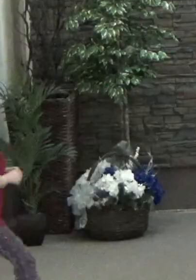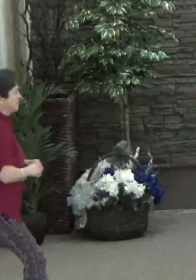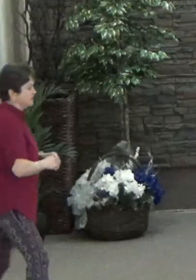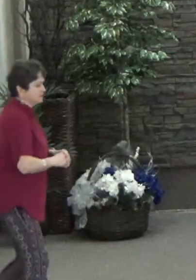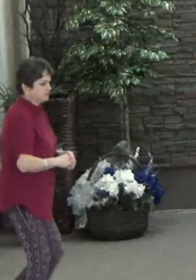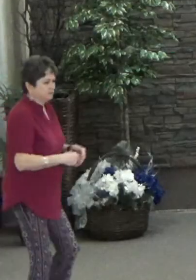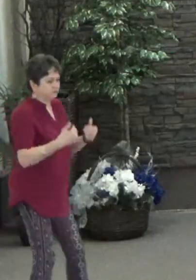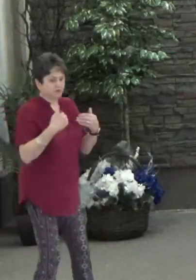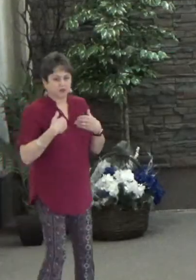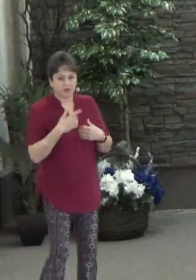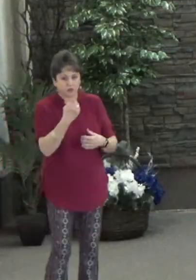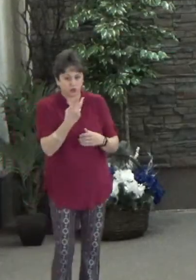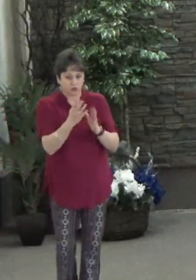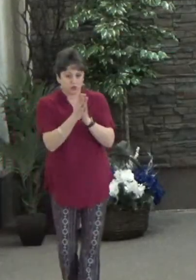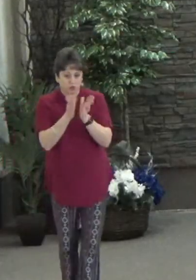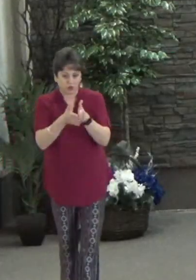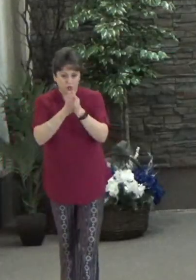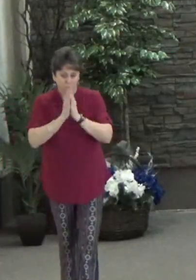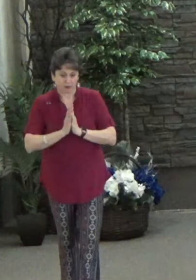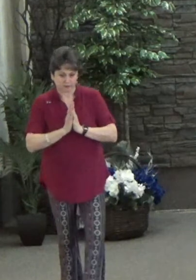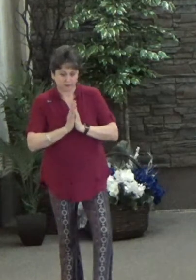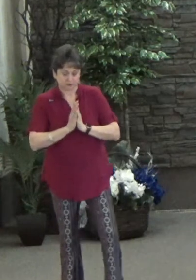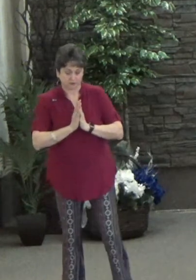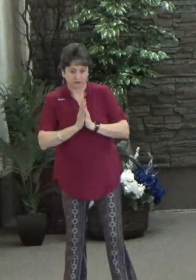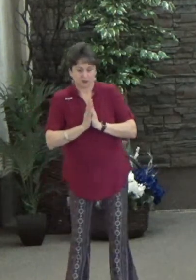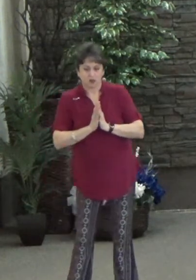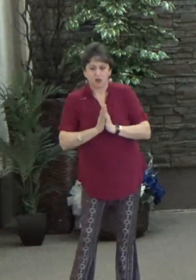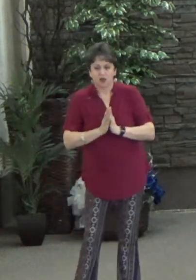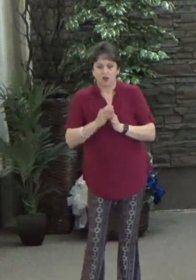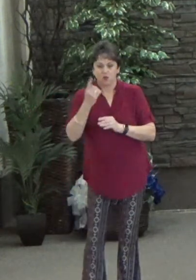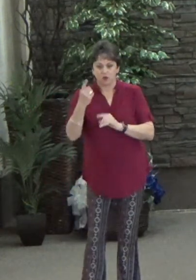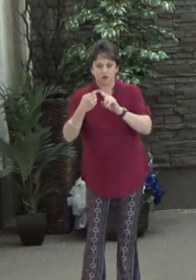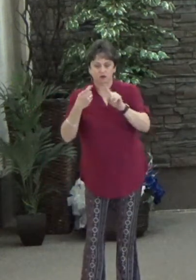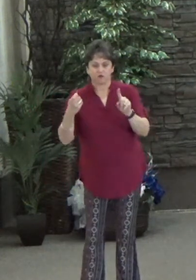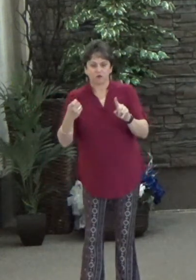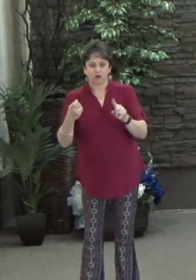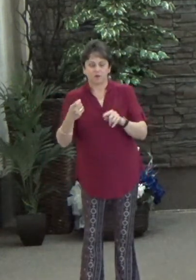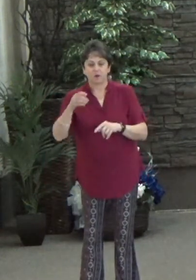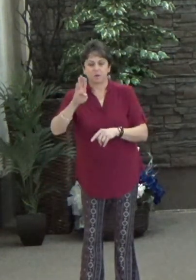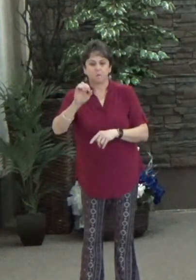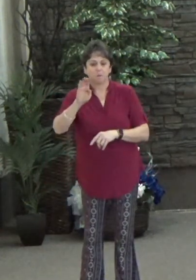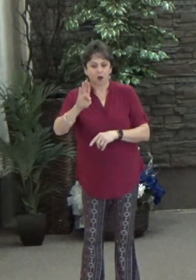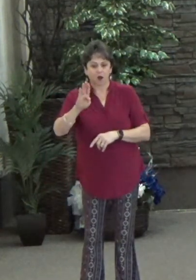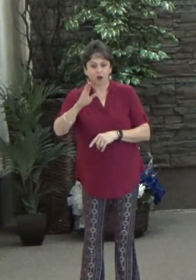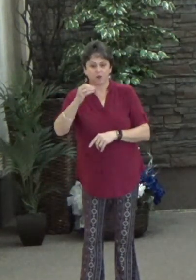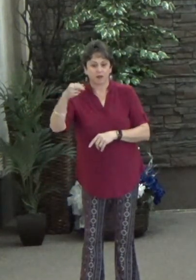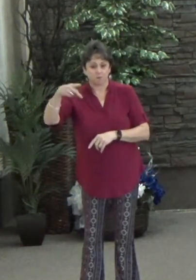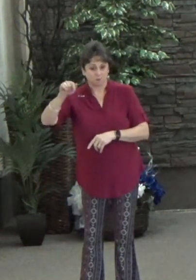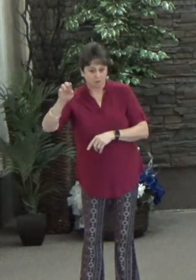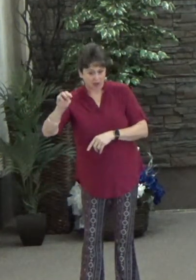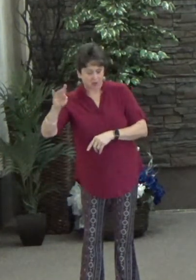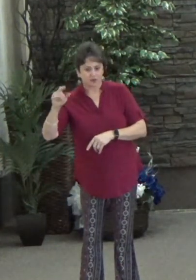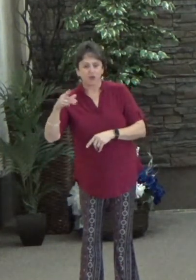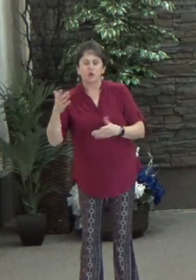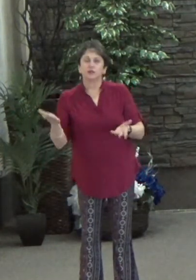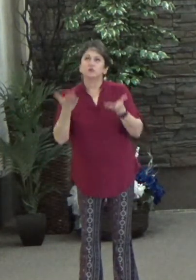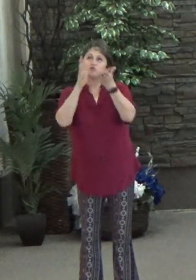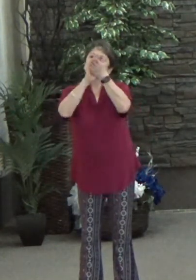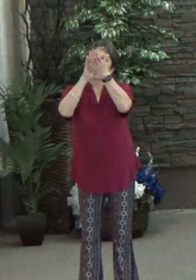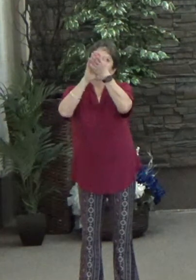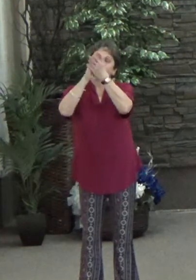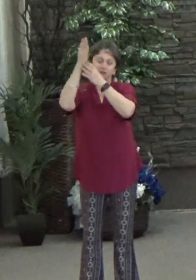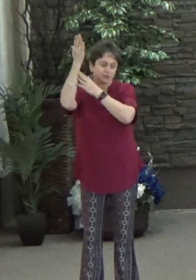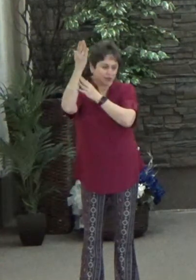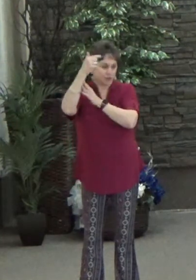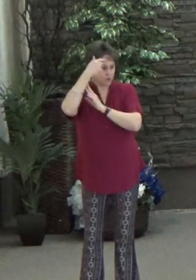We do have a couple of prayer requests this morning. We have one from Bob and Pam, and they want to lift up a praise to the